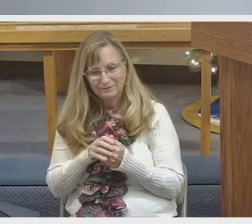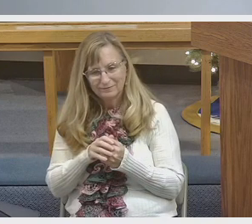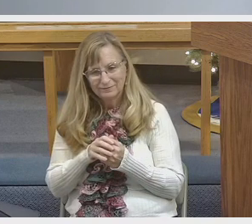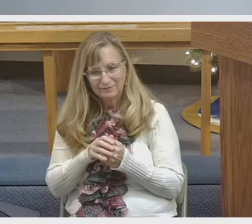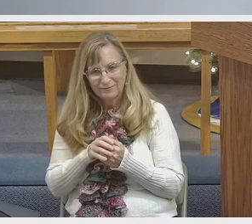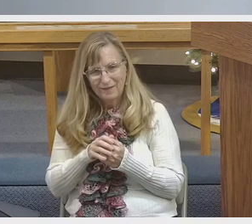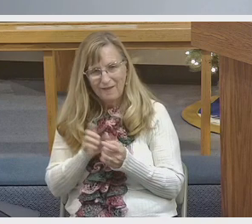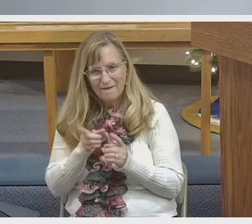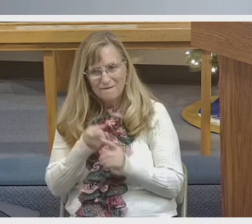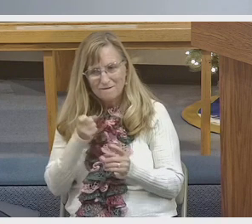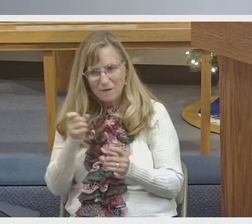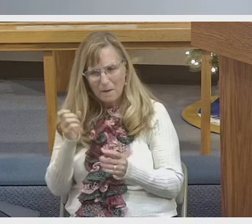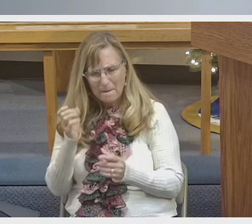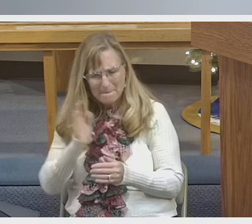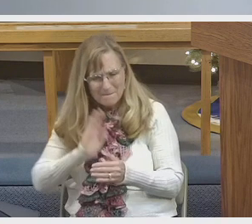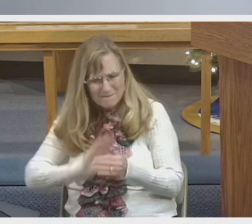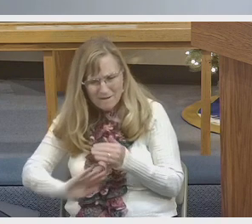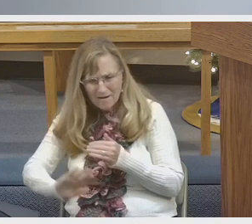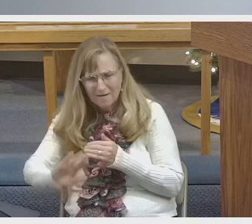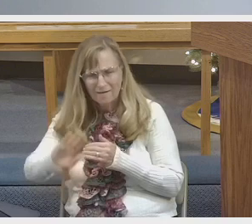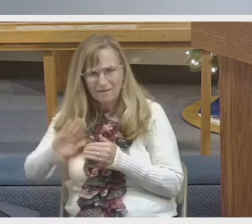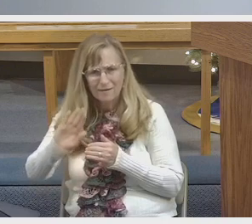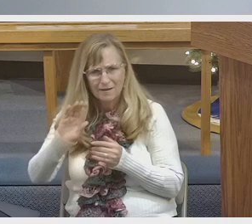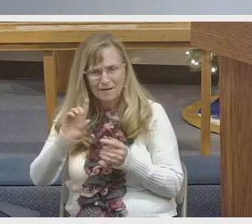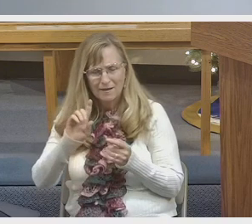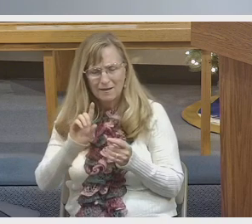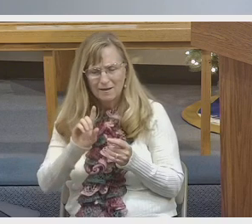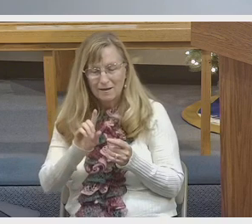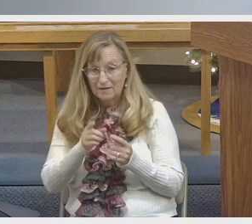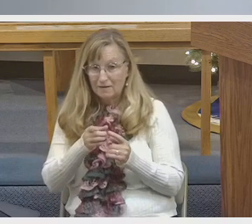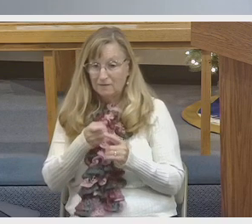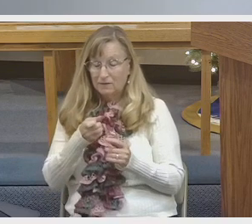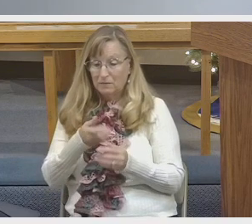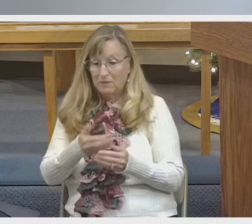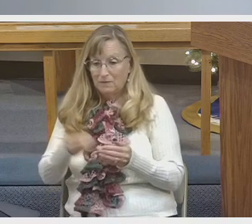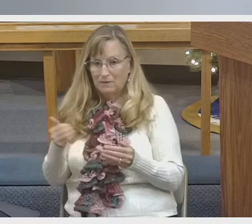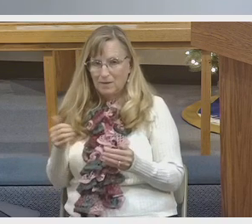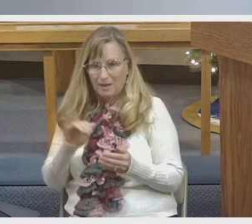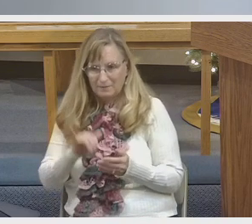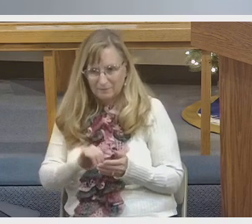From birth, from conception.